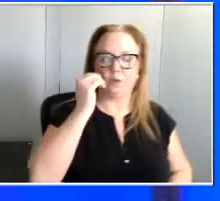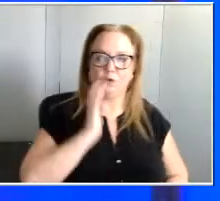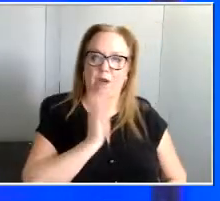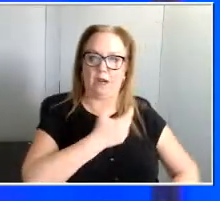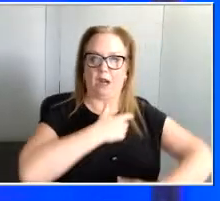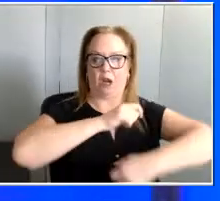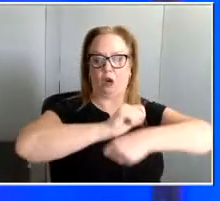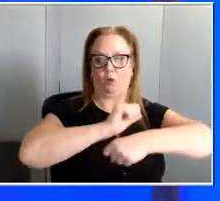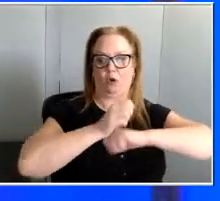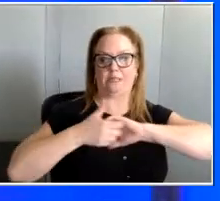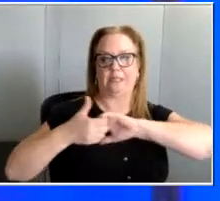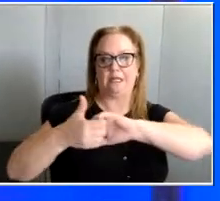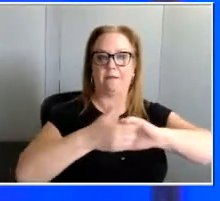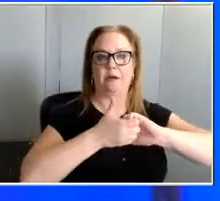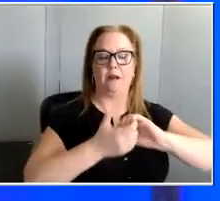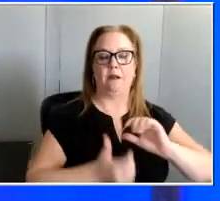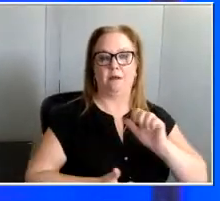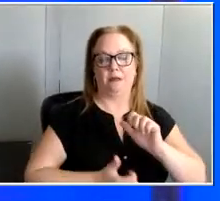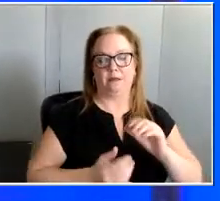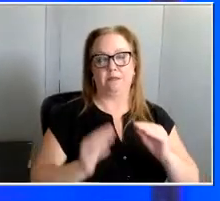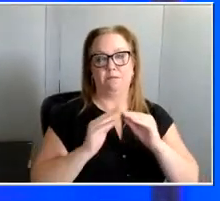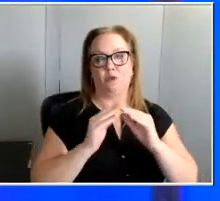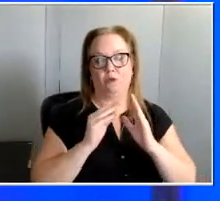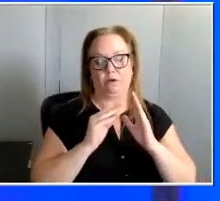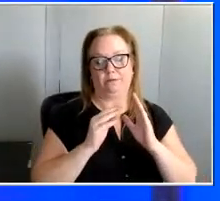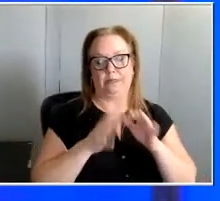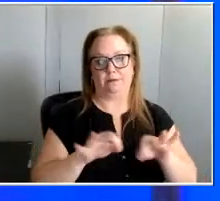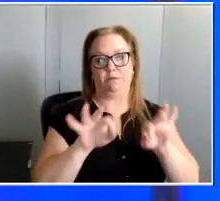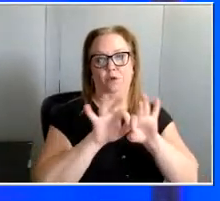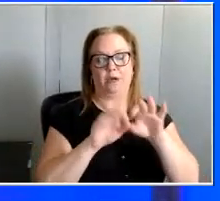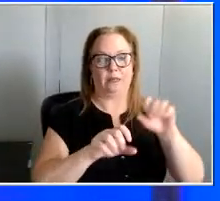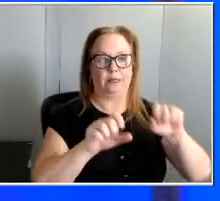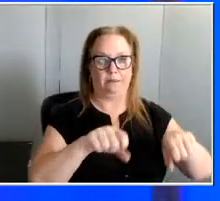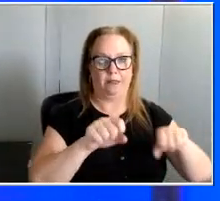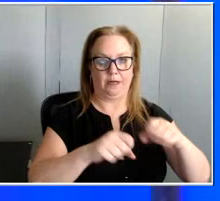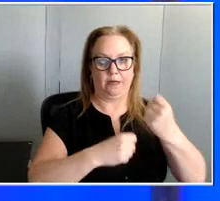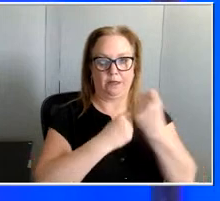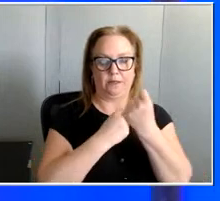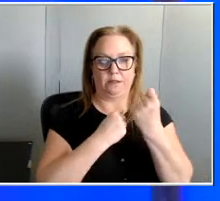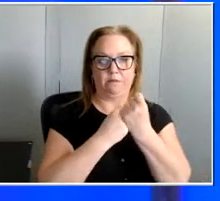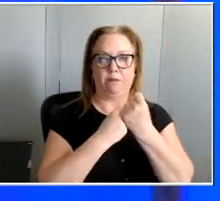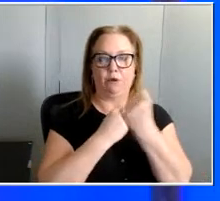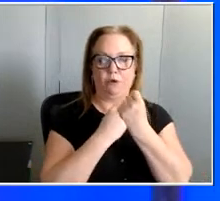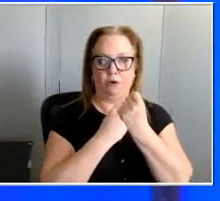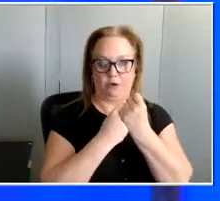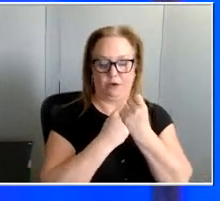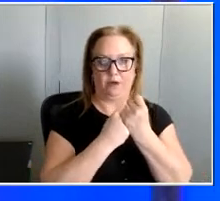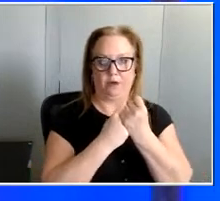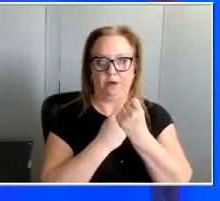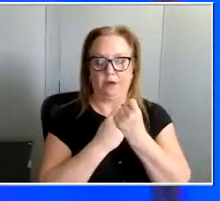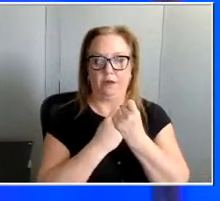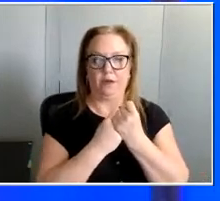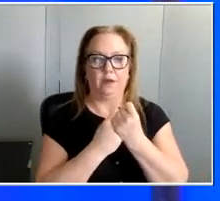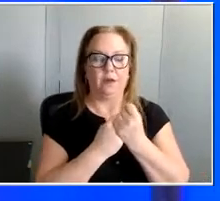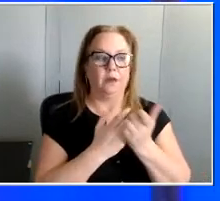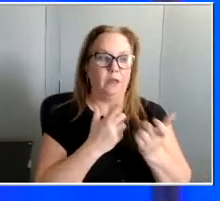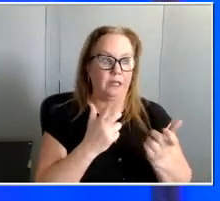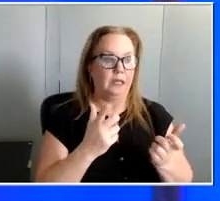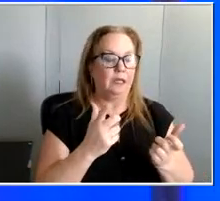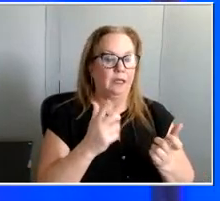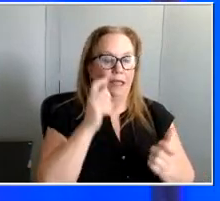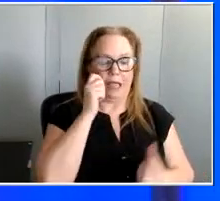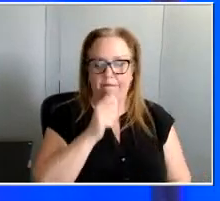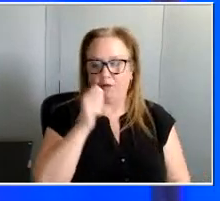collaborative becomes even more important, and why the ability to support providers in the rural community becomes even more important. But then day in and day